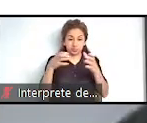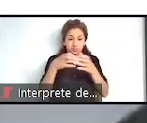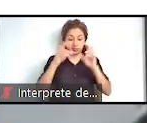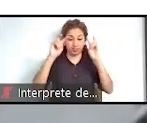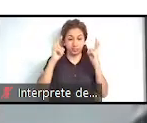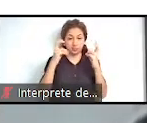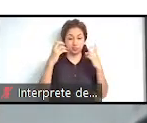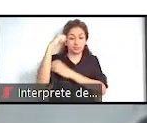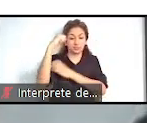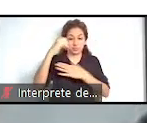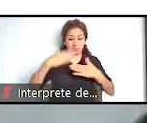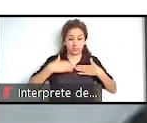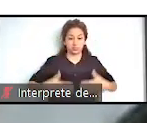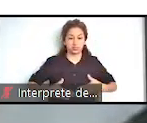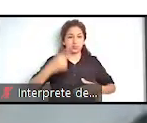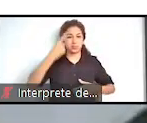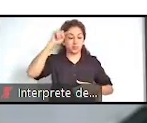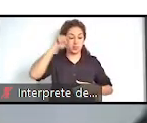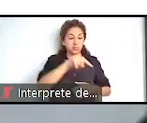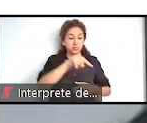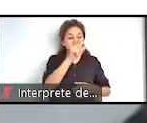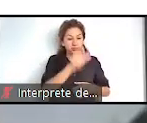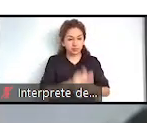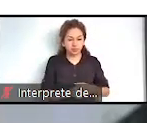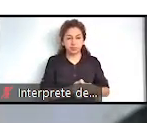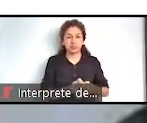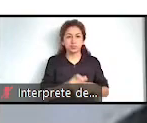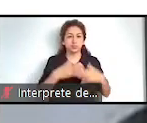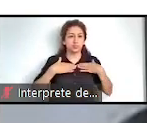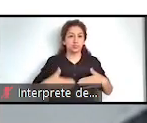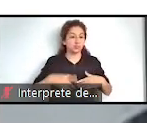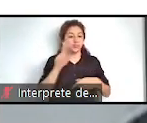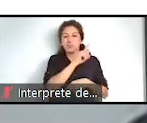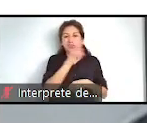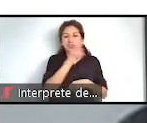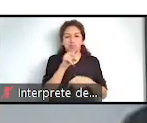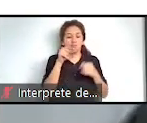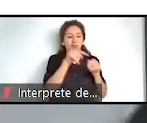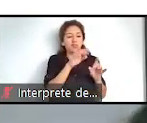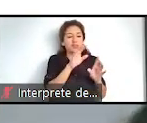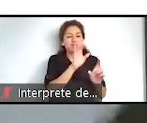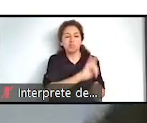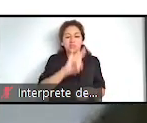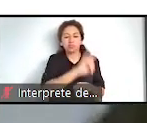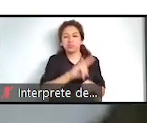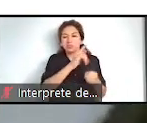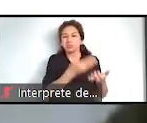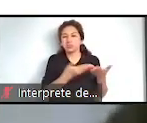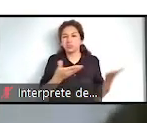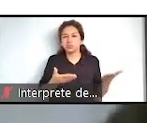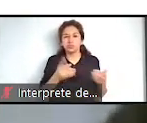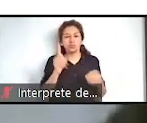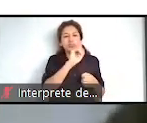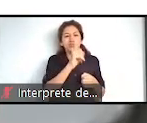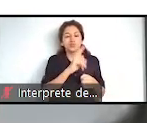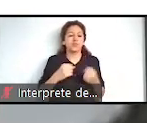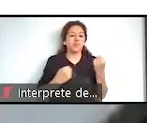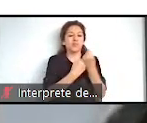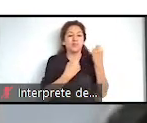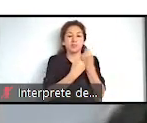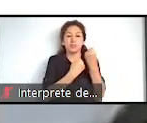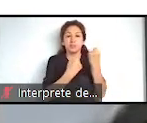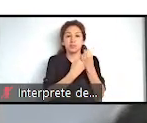human right of work the person the human being not as a merchandise not as